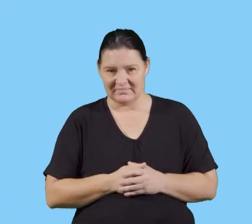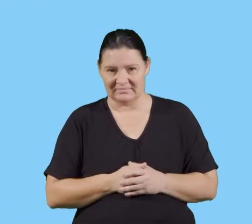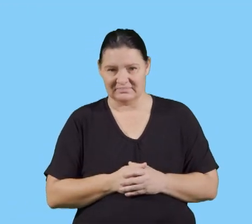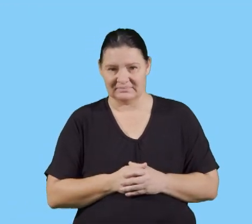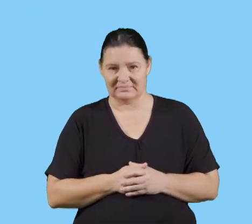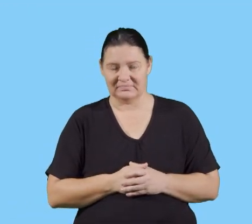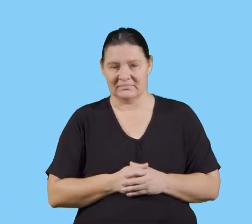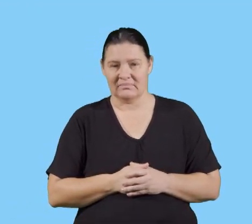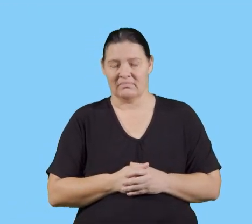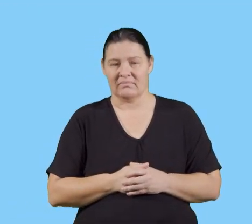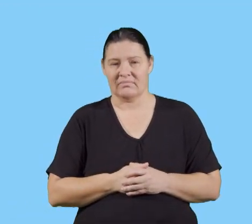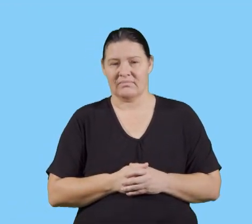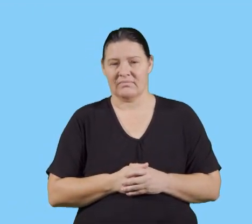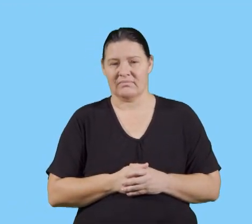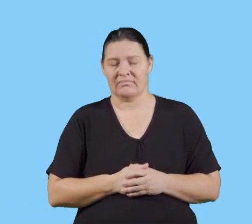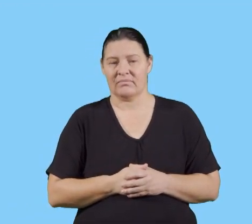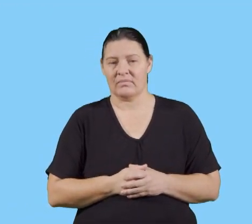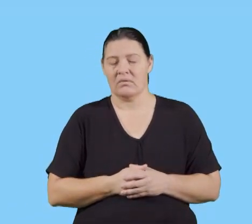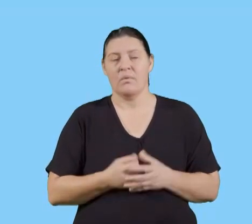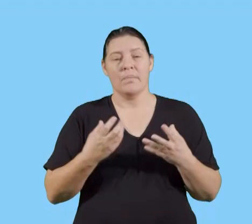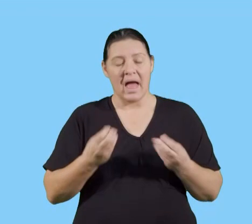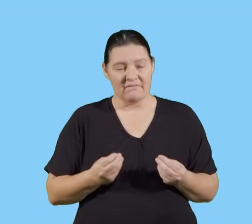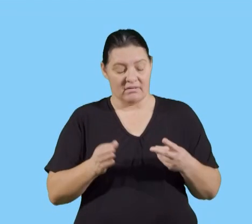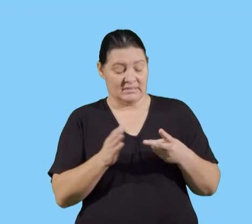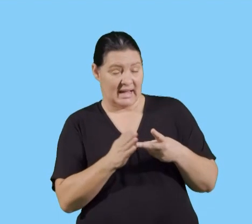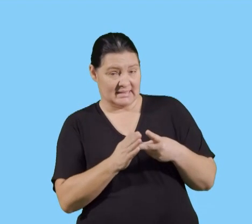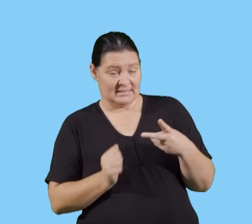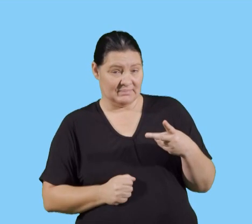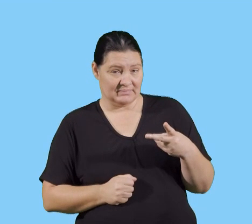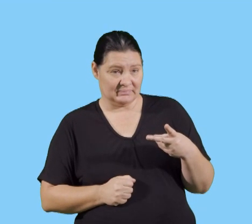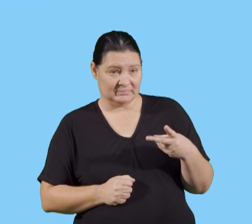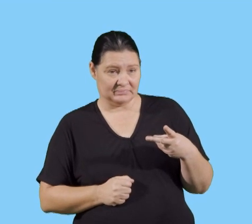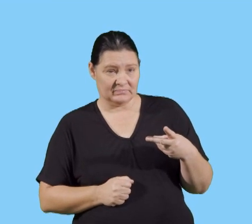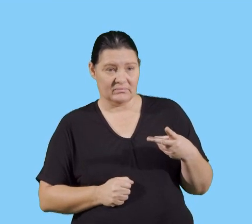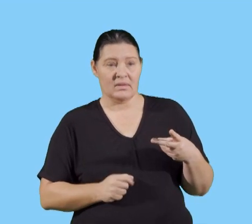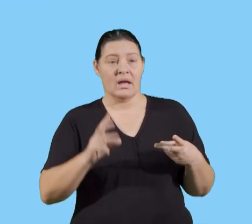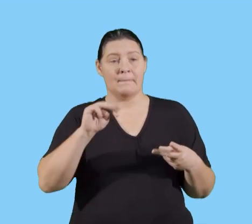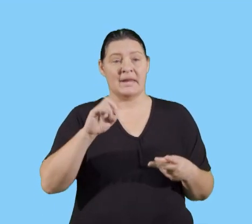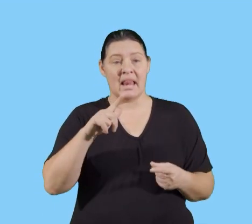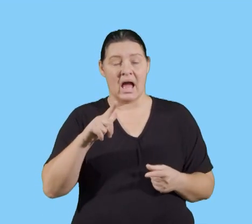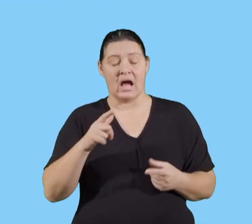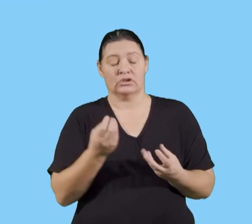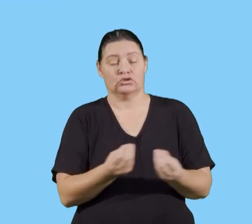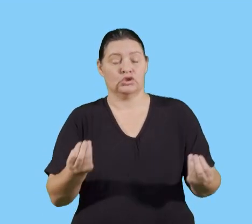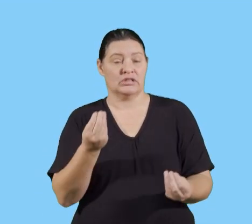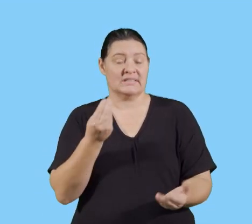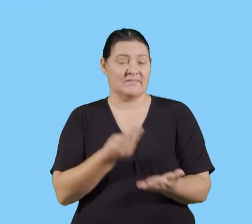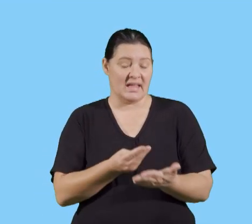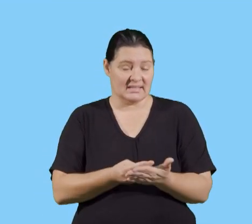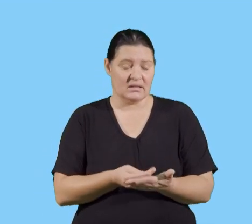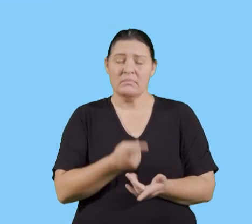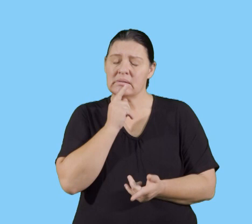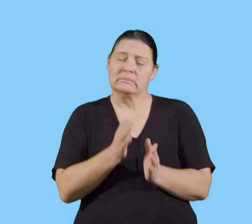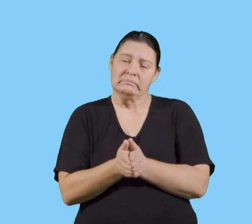this case. And we have another transaction which reads, Mandela Children's Fund asked the business